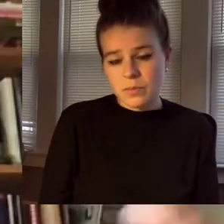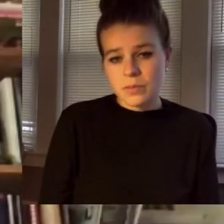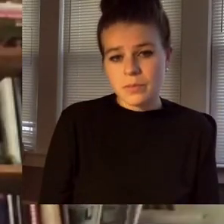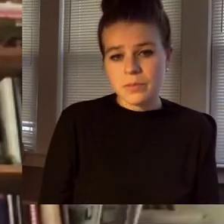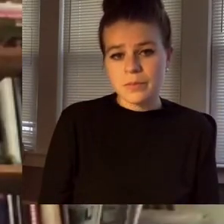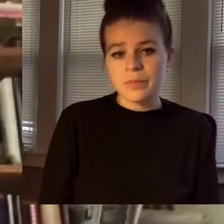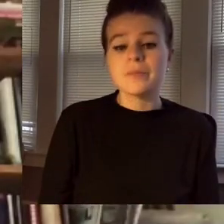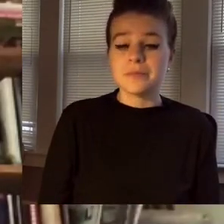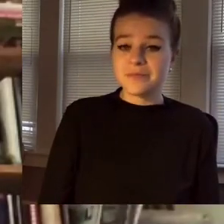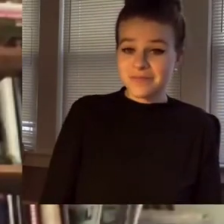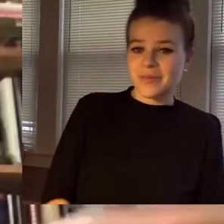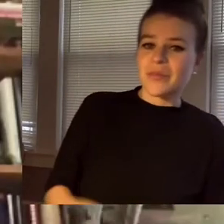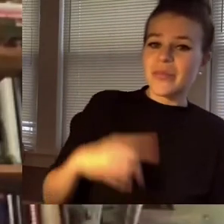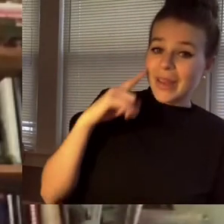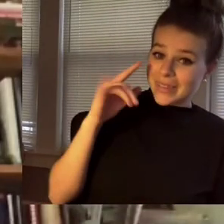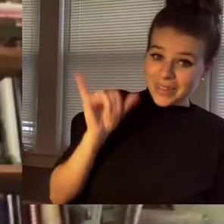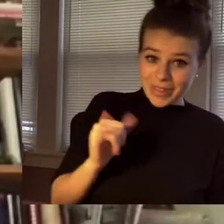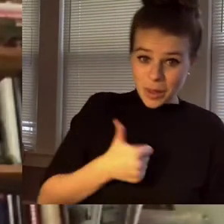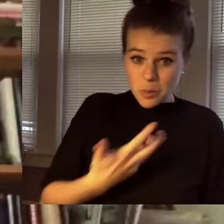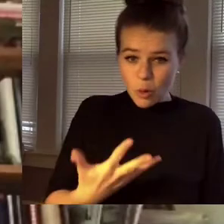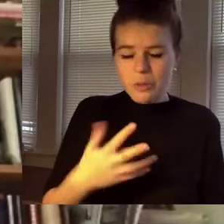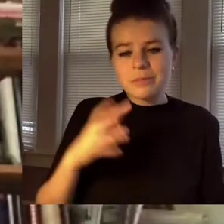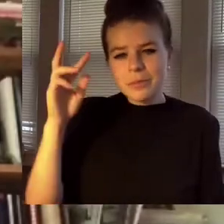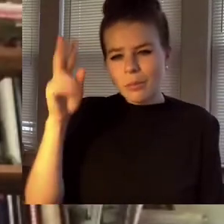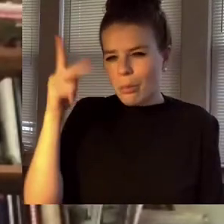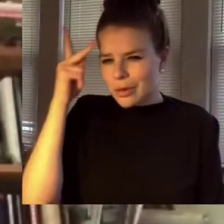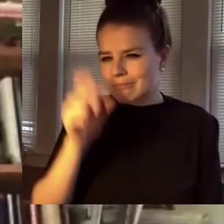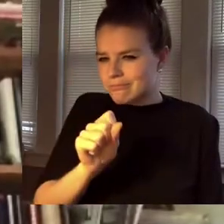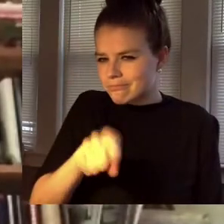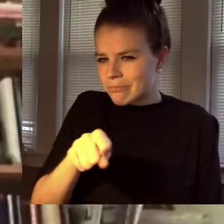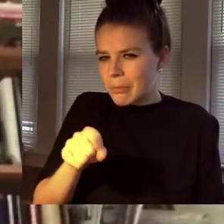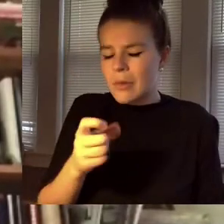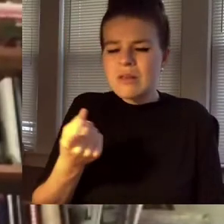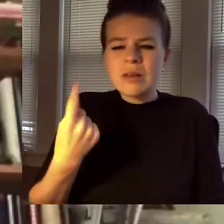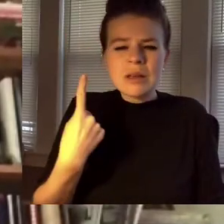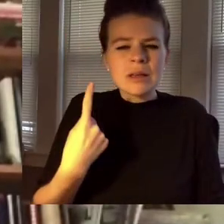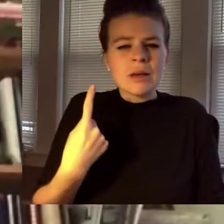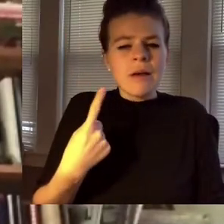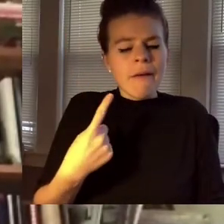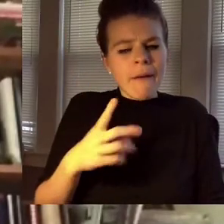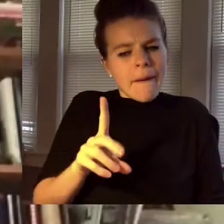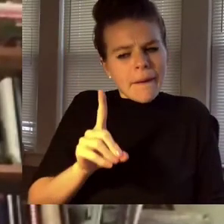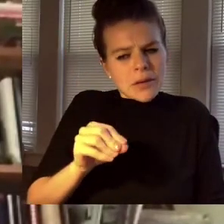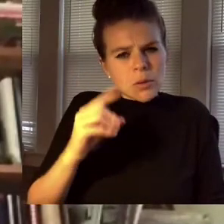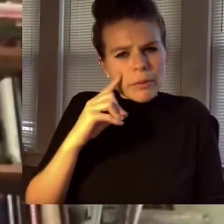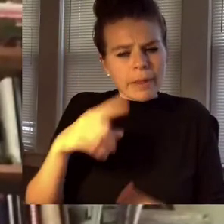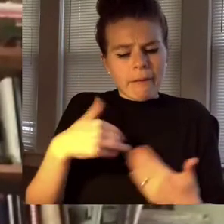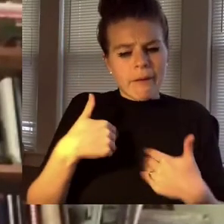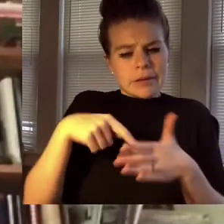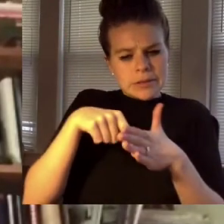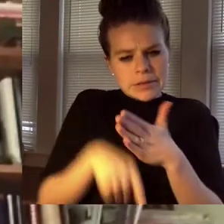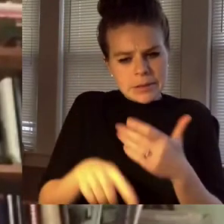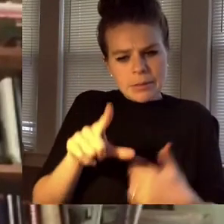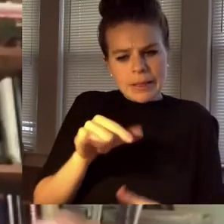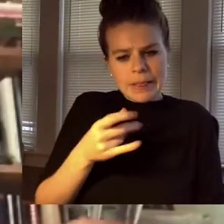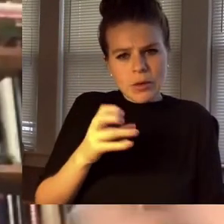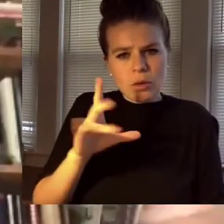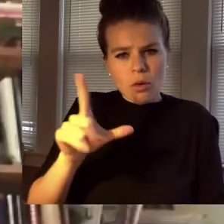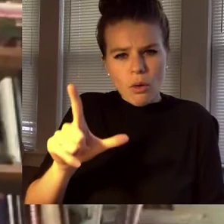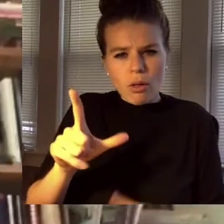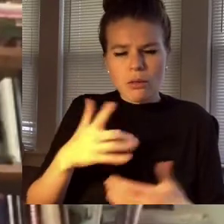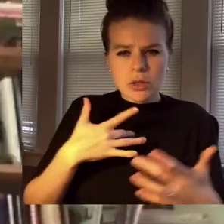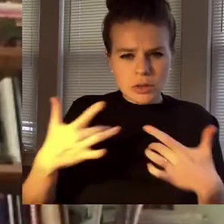I believe this is a political poem, but I believe also that this is a poem of deep lyrical concern, and therefore the poem